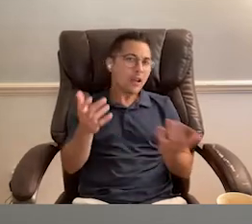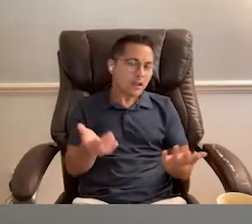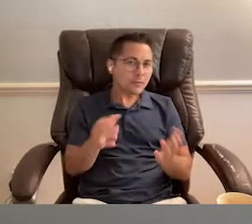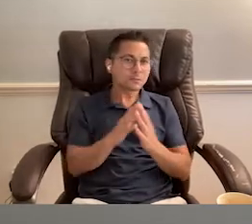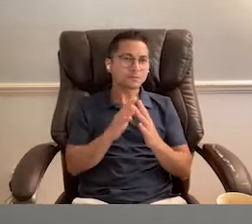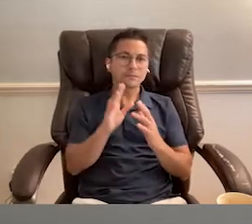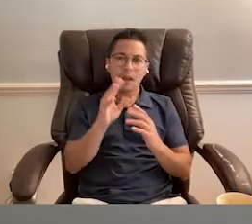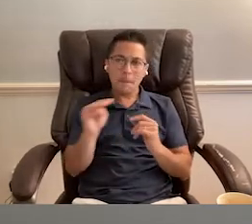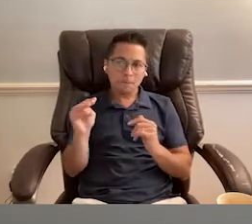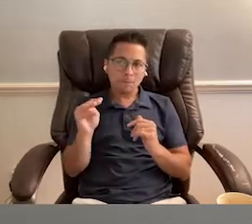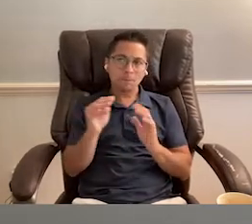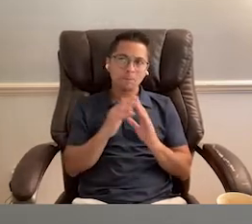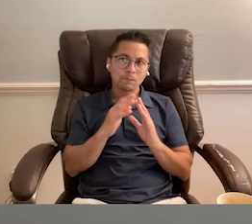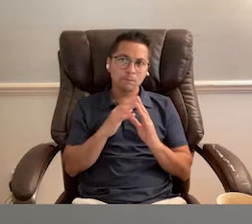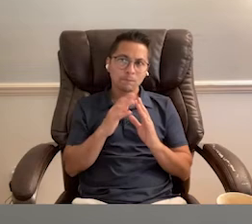like